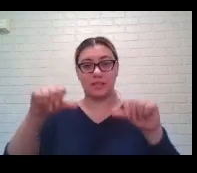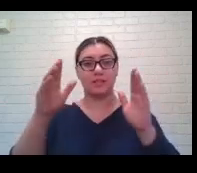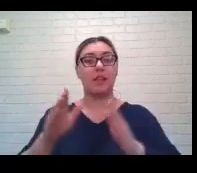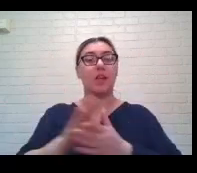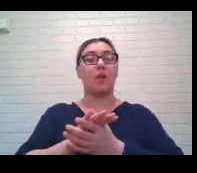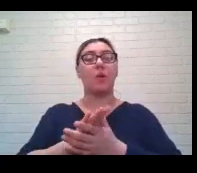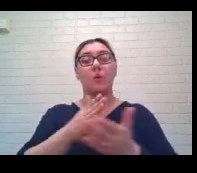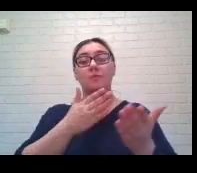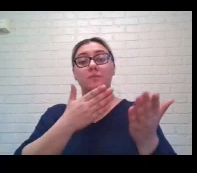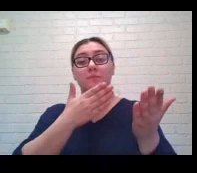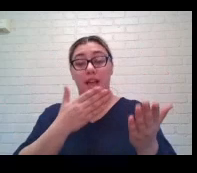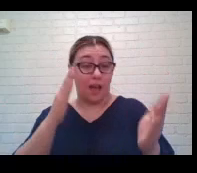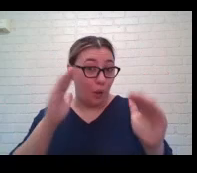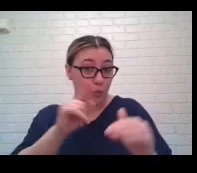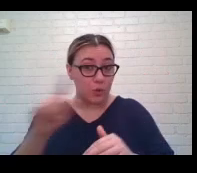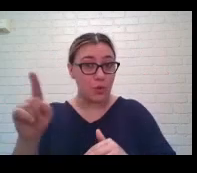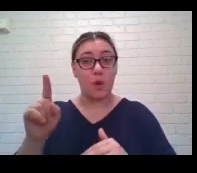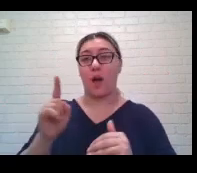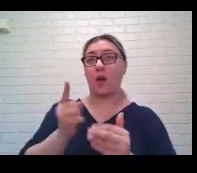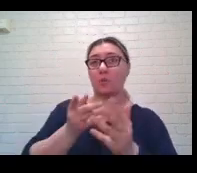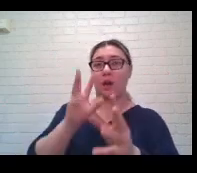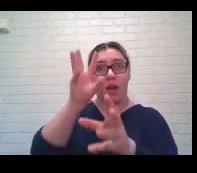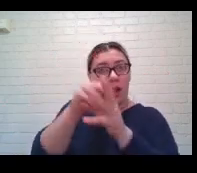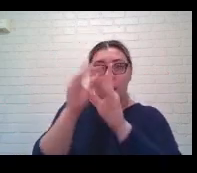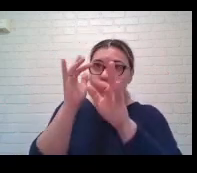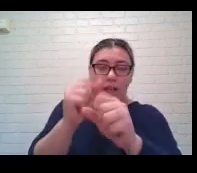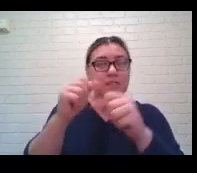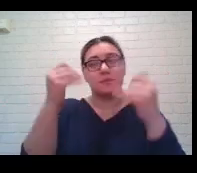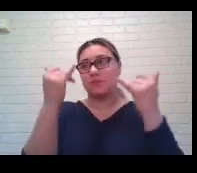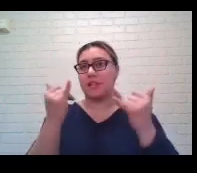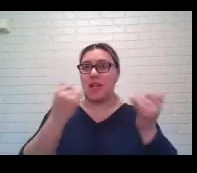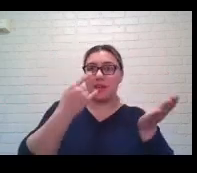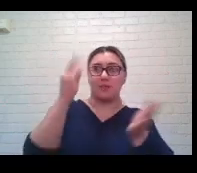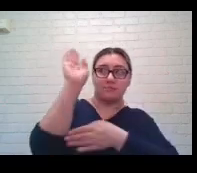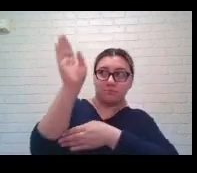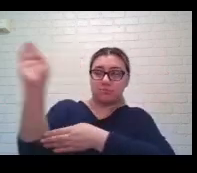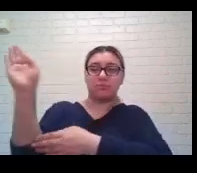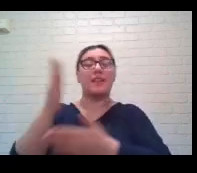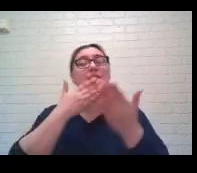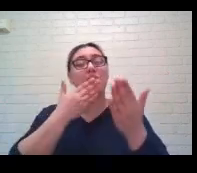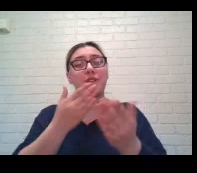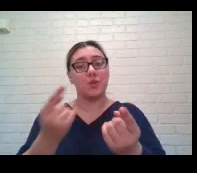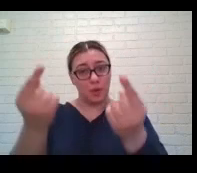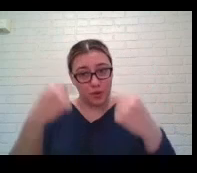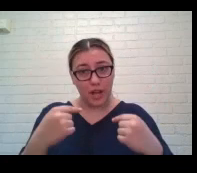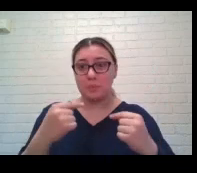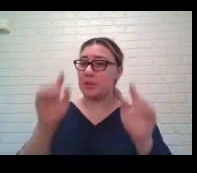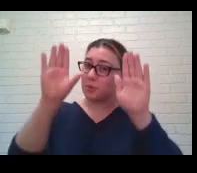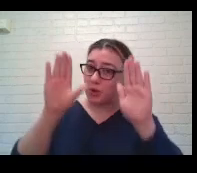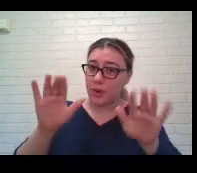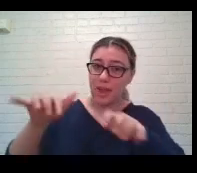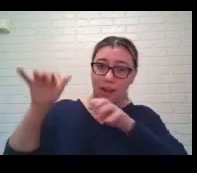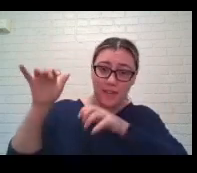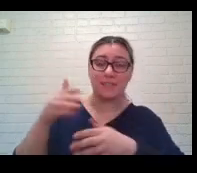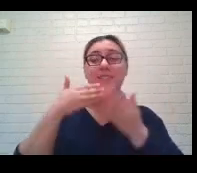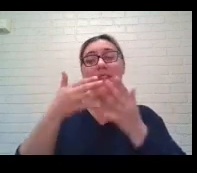for everyone for here, for being so interactive, and for such a great audience. Thank you so much.